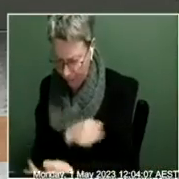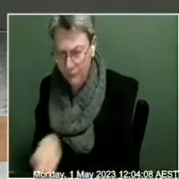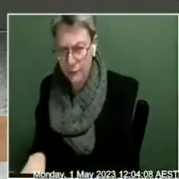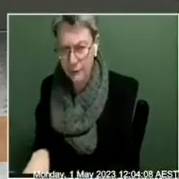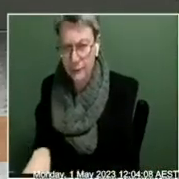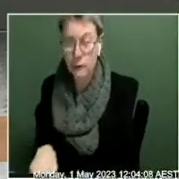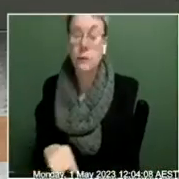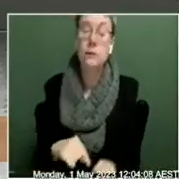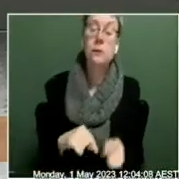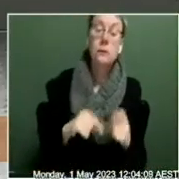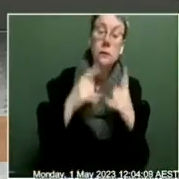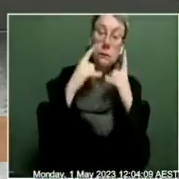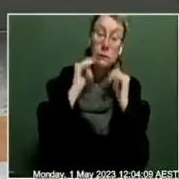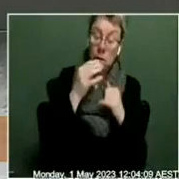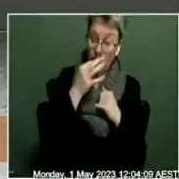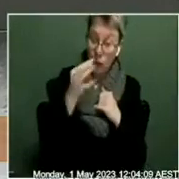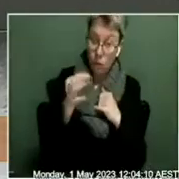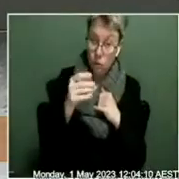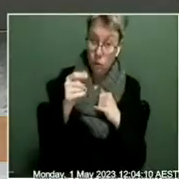unions?